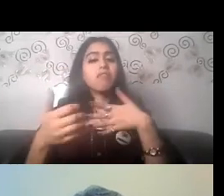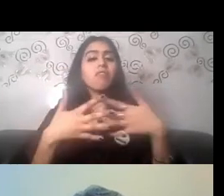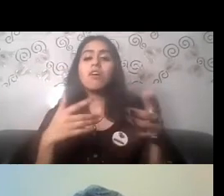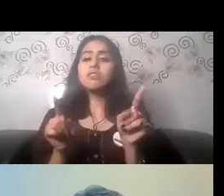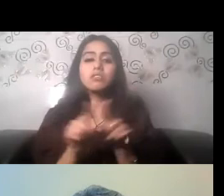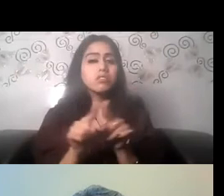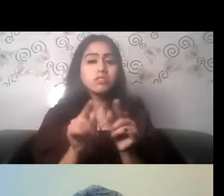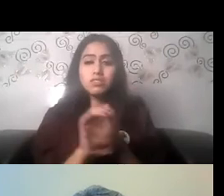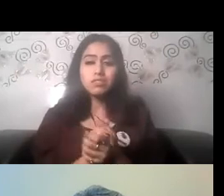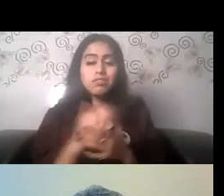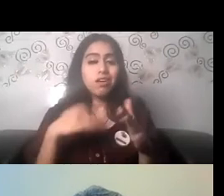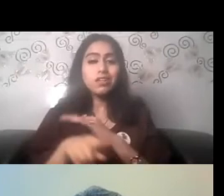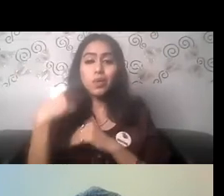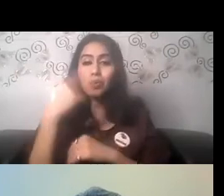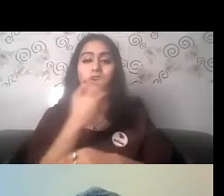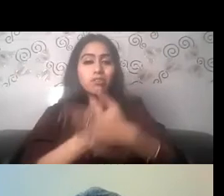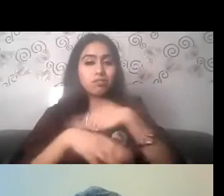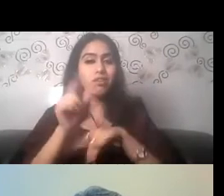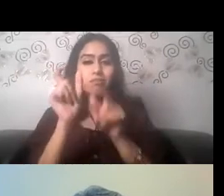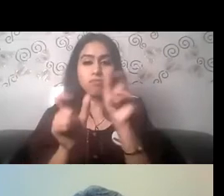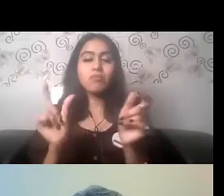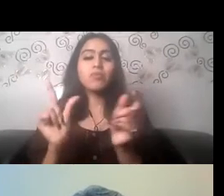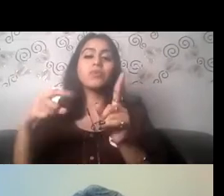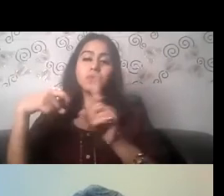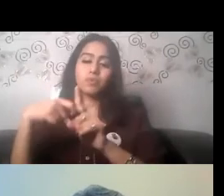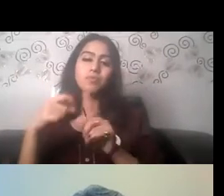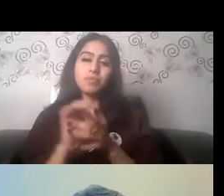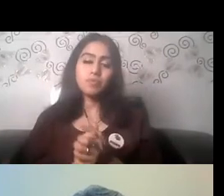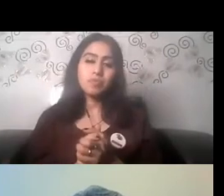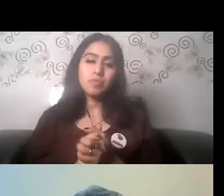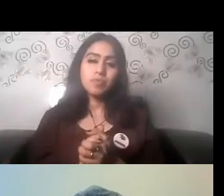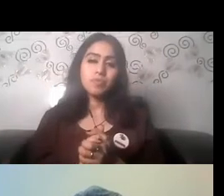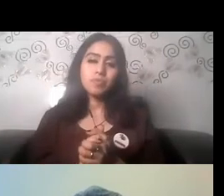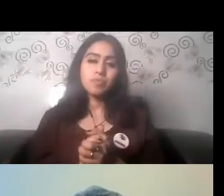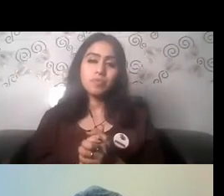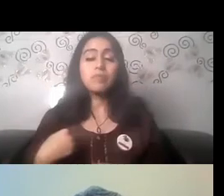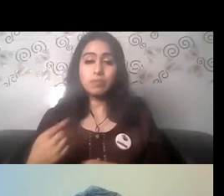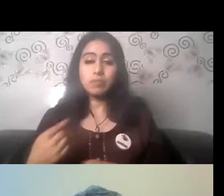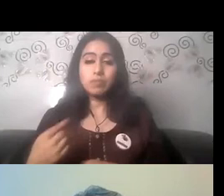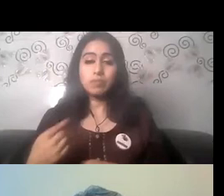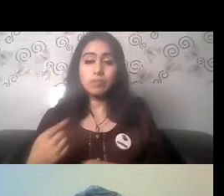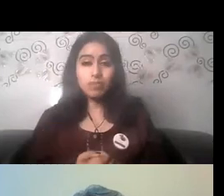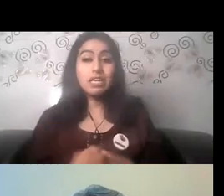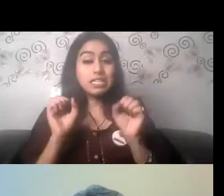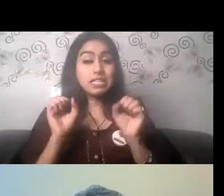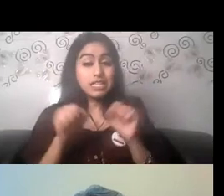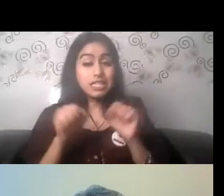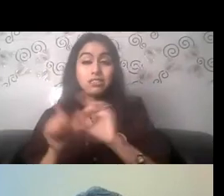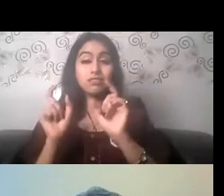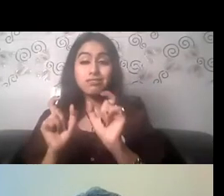priorities of disabled people in the UK. And we've really big